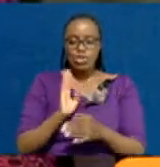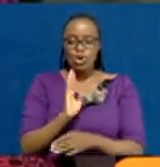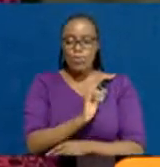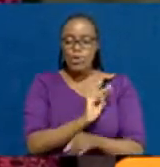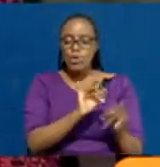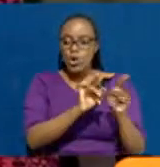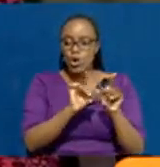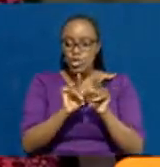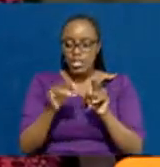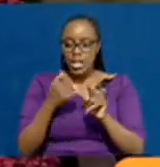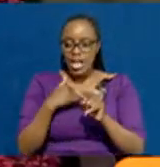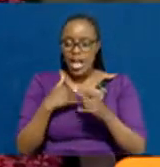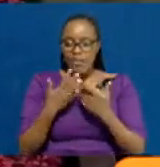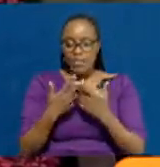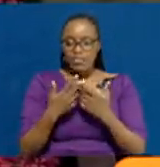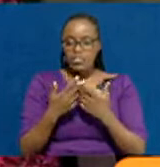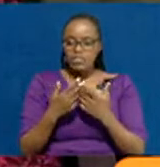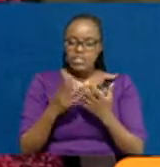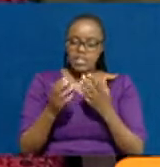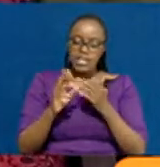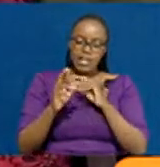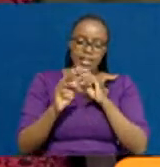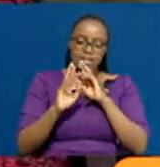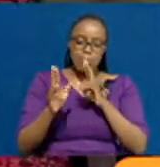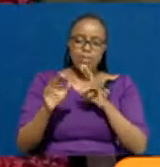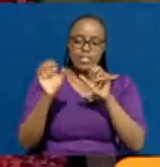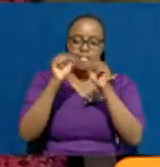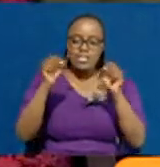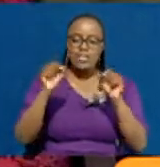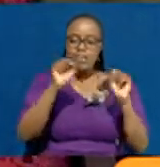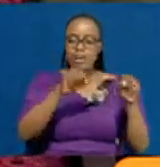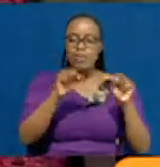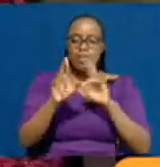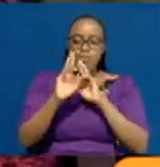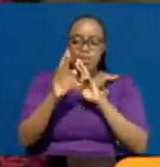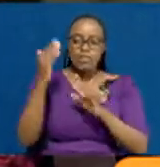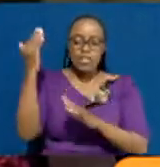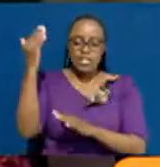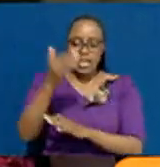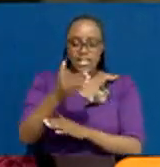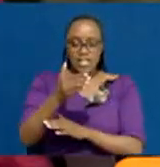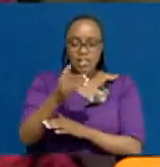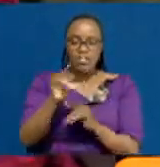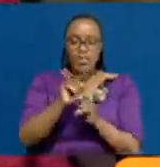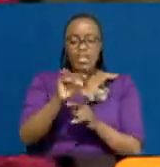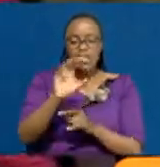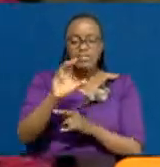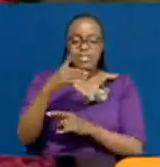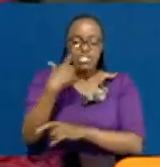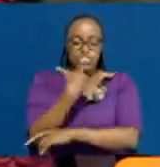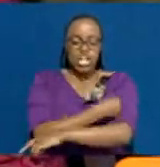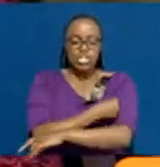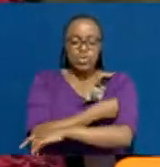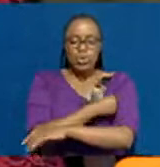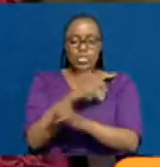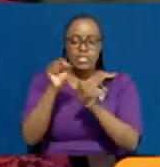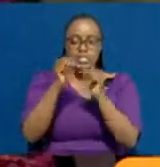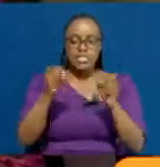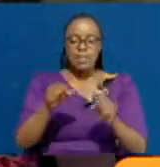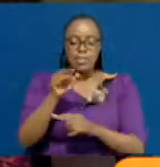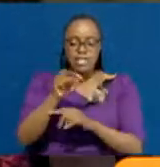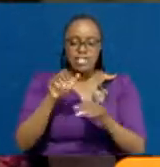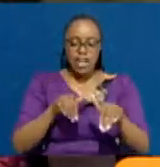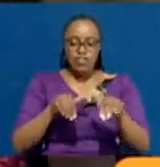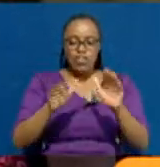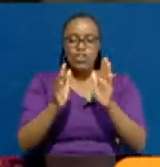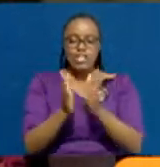called pharmacovigilance electronic reporting system, and then they can also report it directly through the Chanjo system. So these indicators are tracked